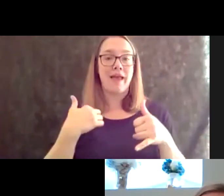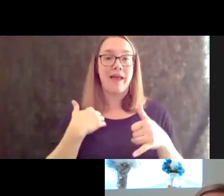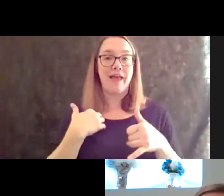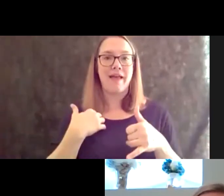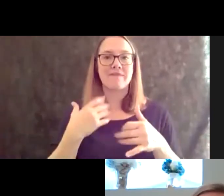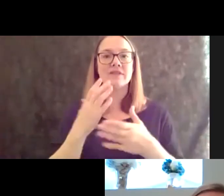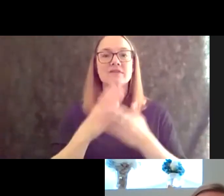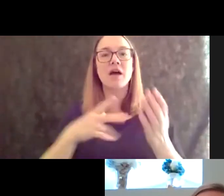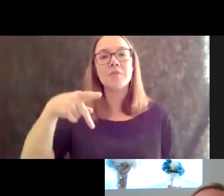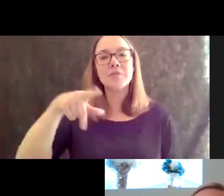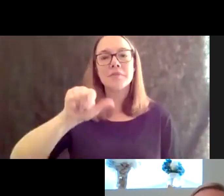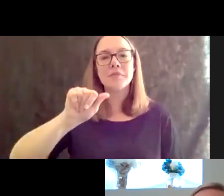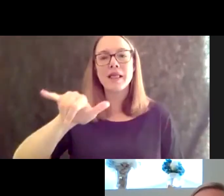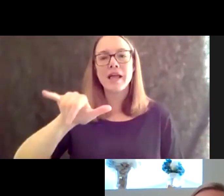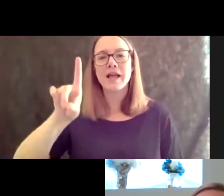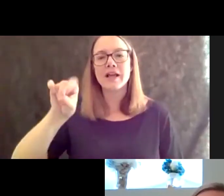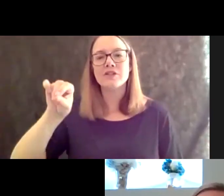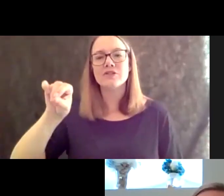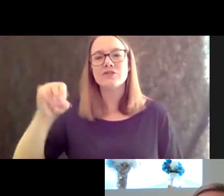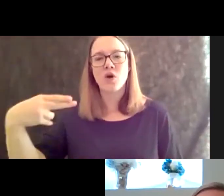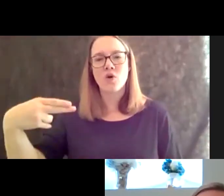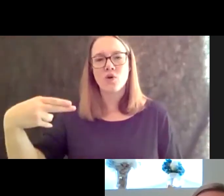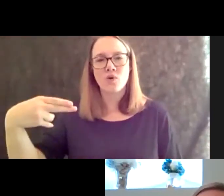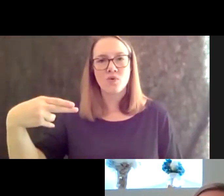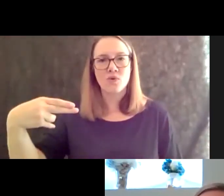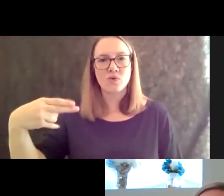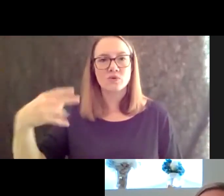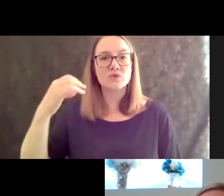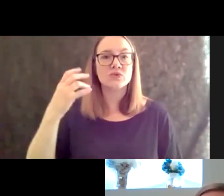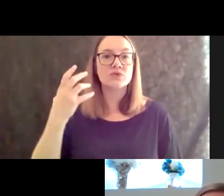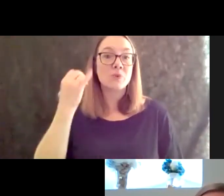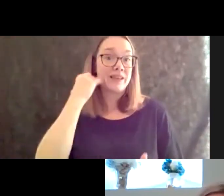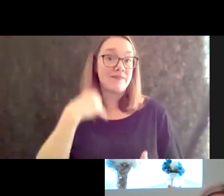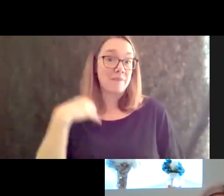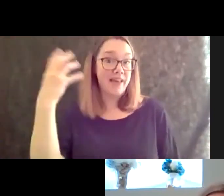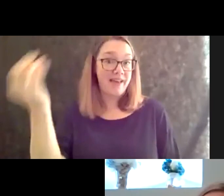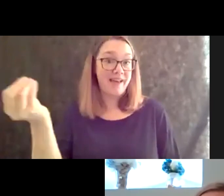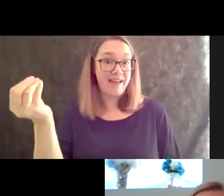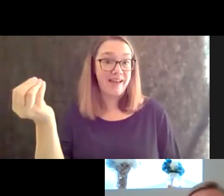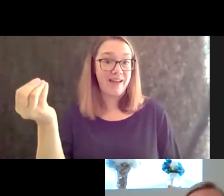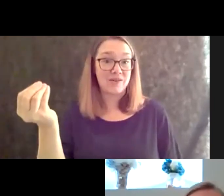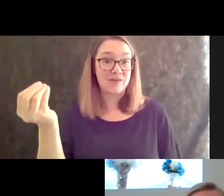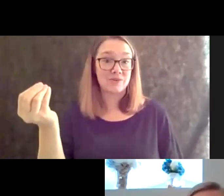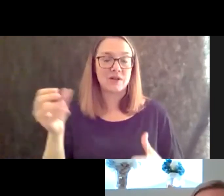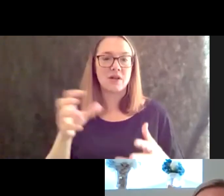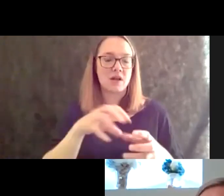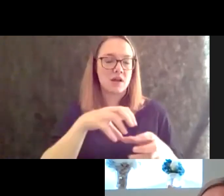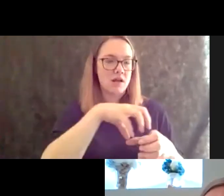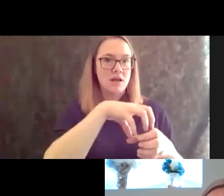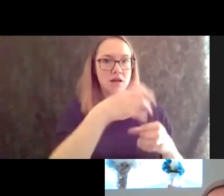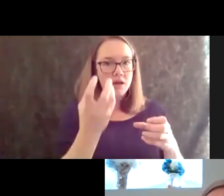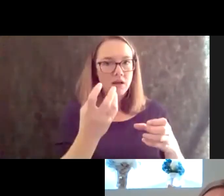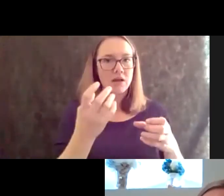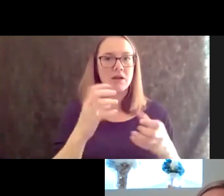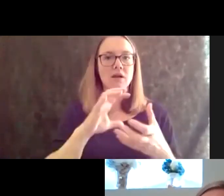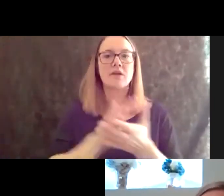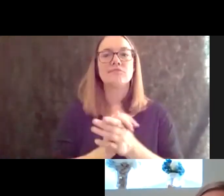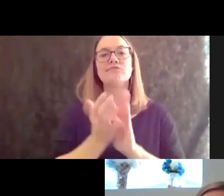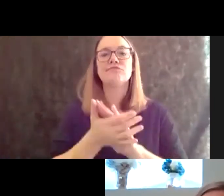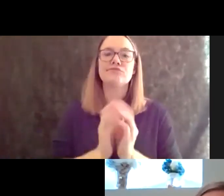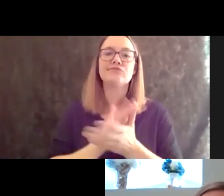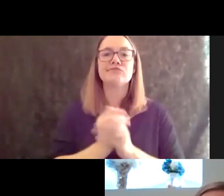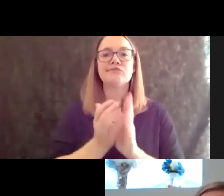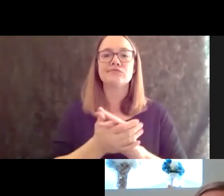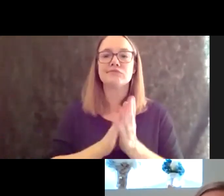Play-Doh. And so if I'm out, I'll just take the Play-Doh and this is still playing because I'm not thinking about much. I'm